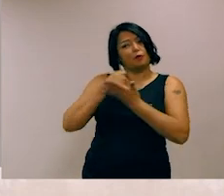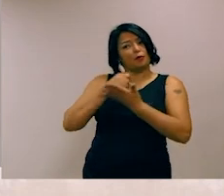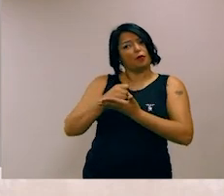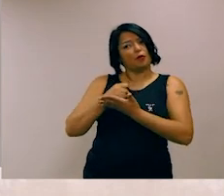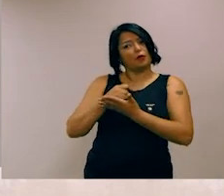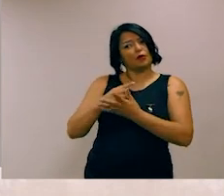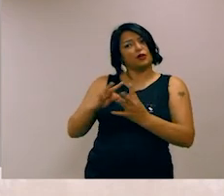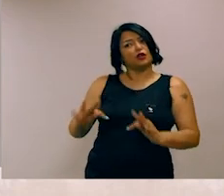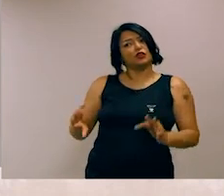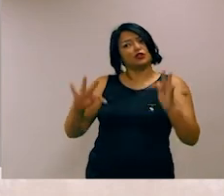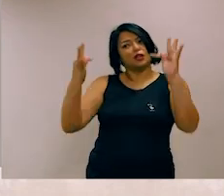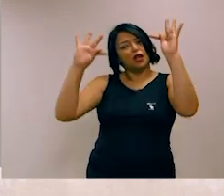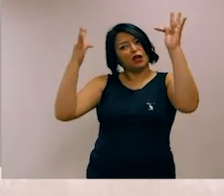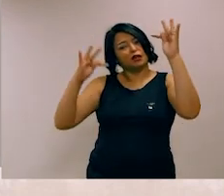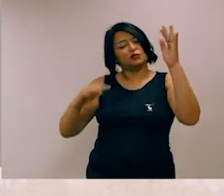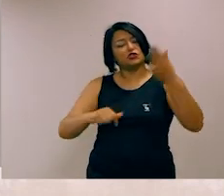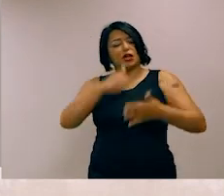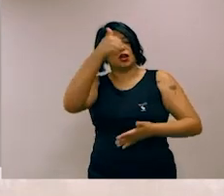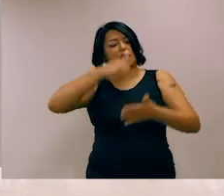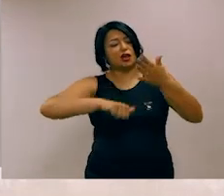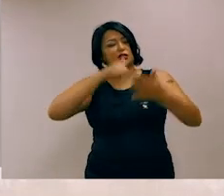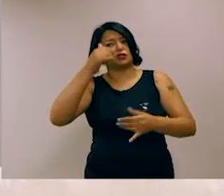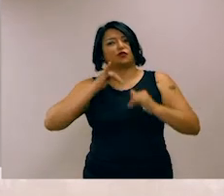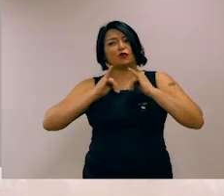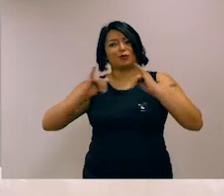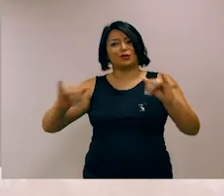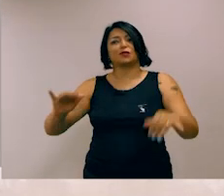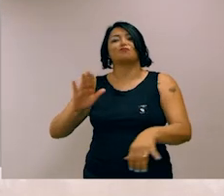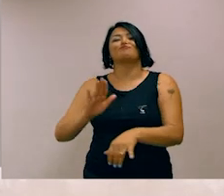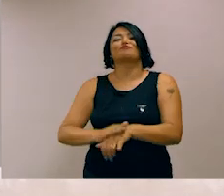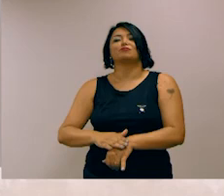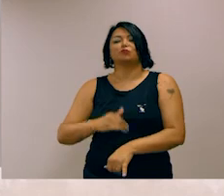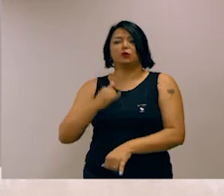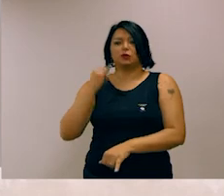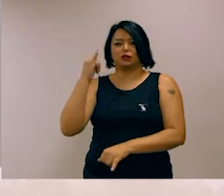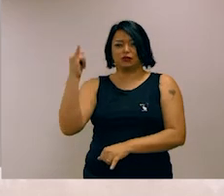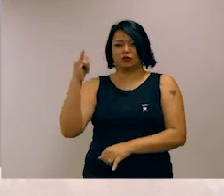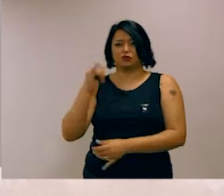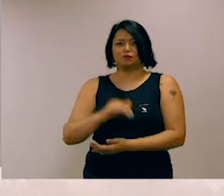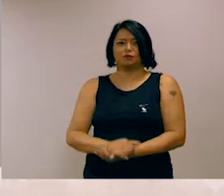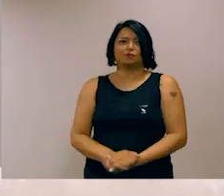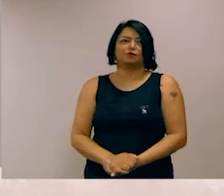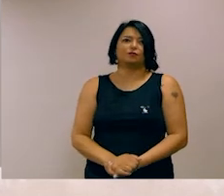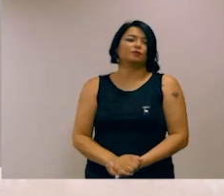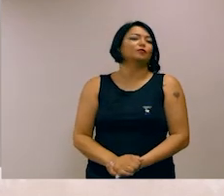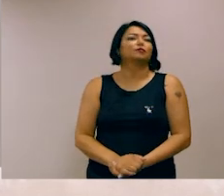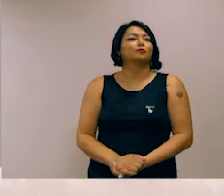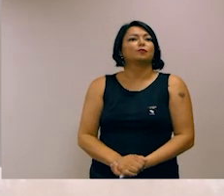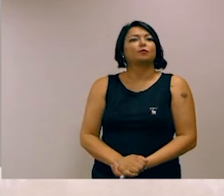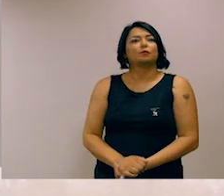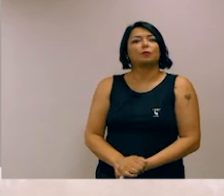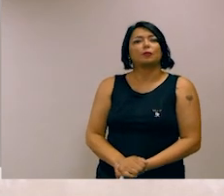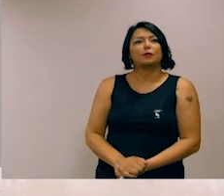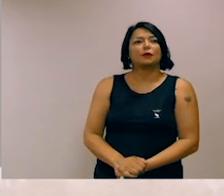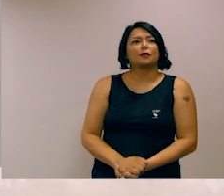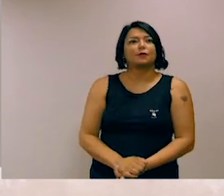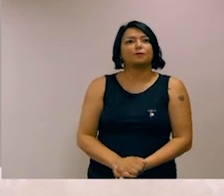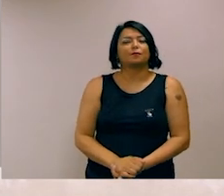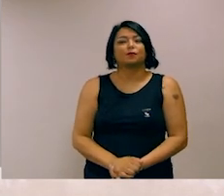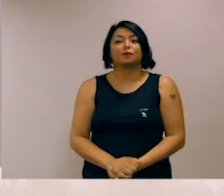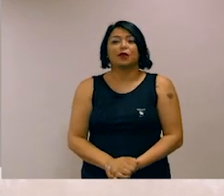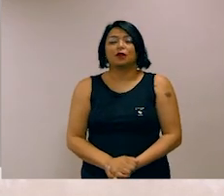yourself. And so the support from data and analysts is essential for us at the moment.